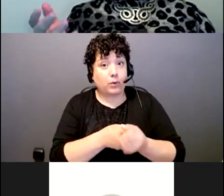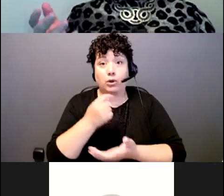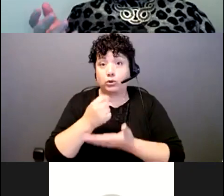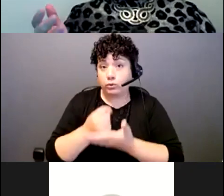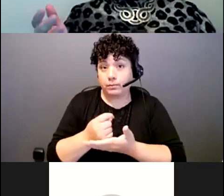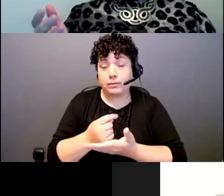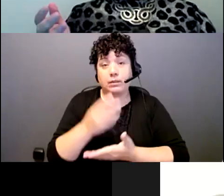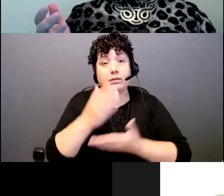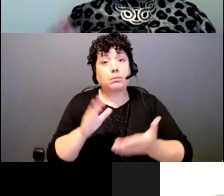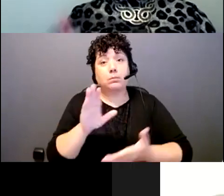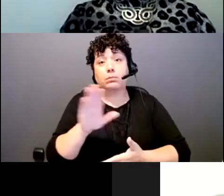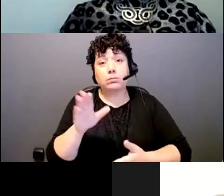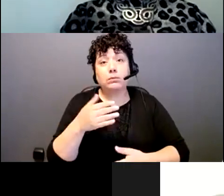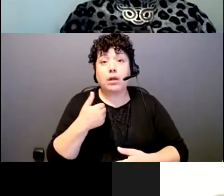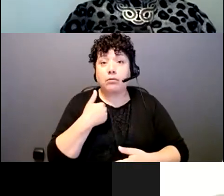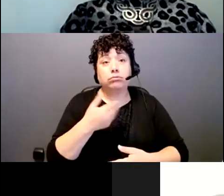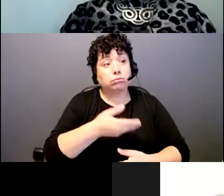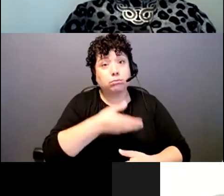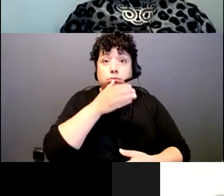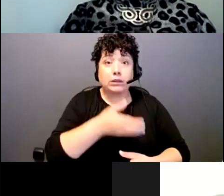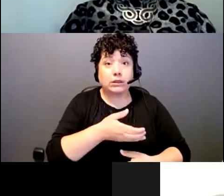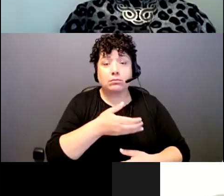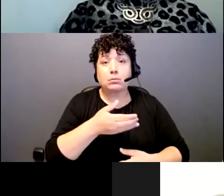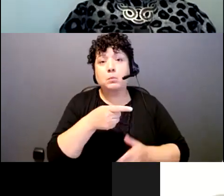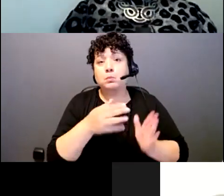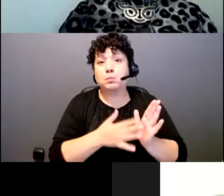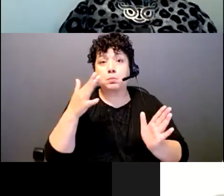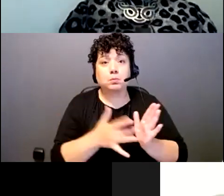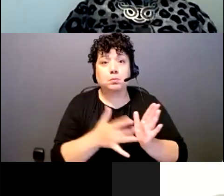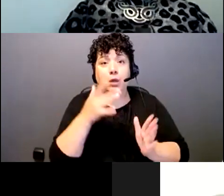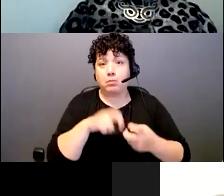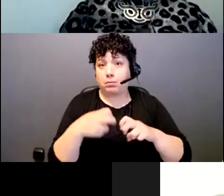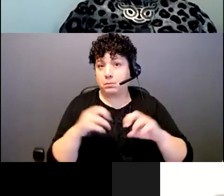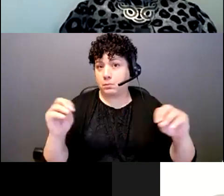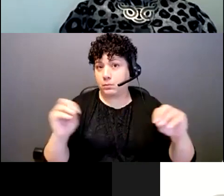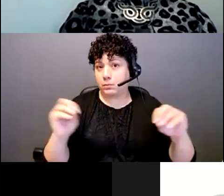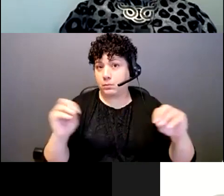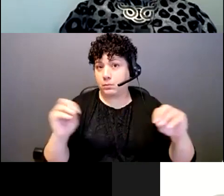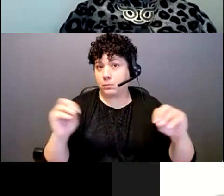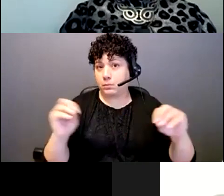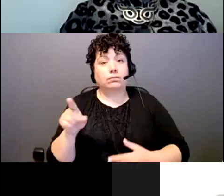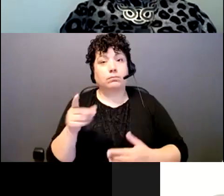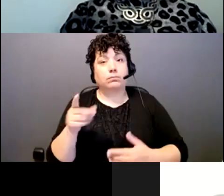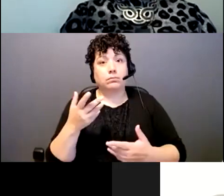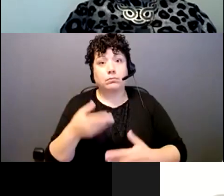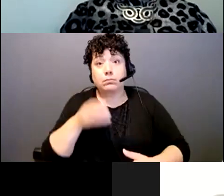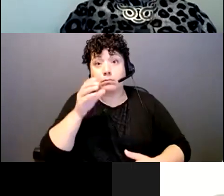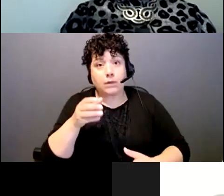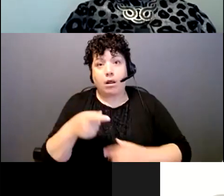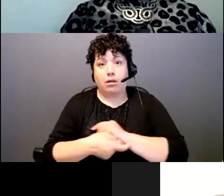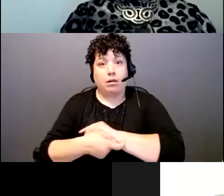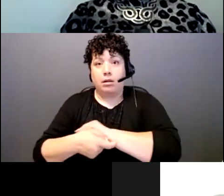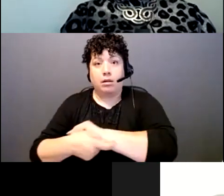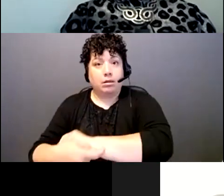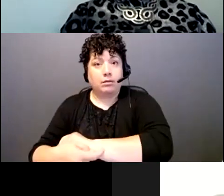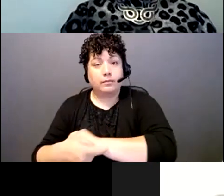have a drink and never run into problems, but then other people will. But we know that the substance reacts